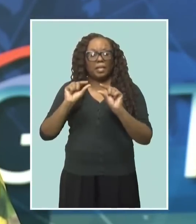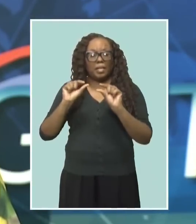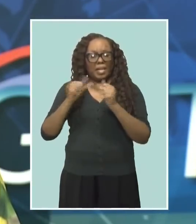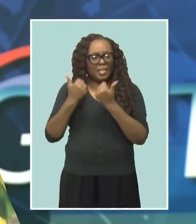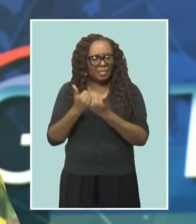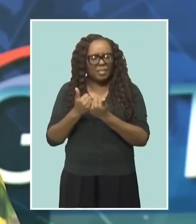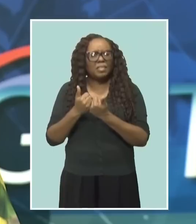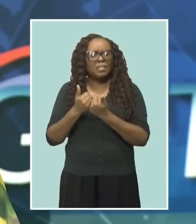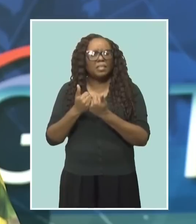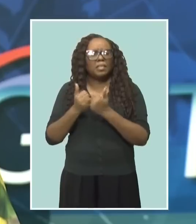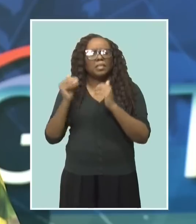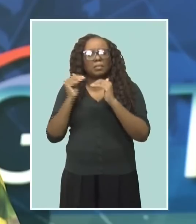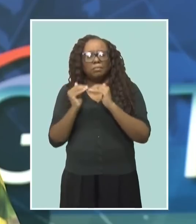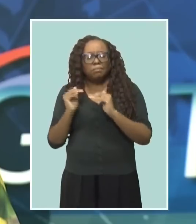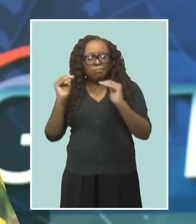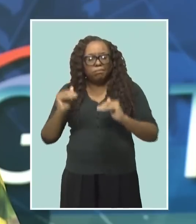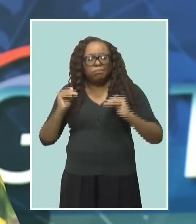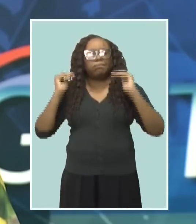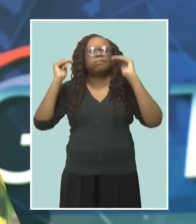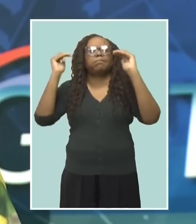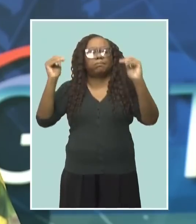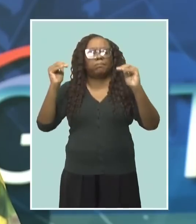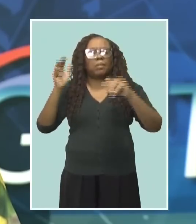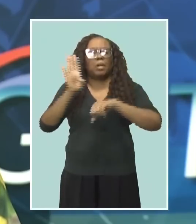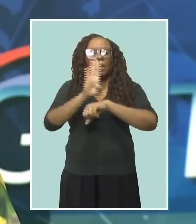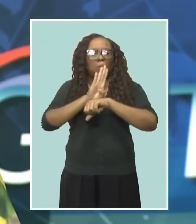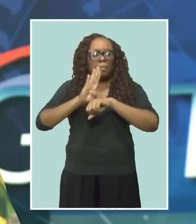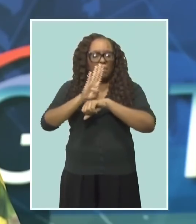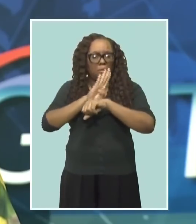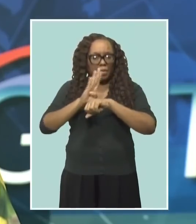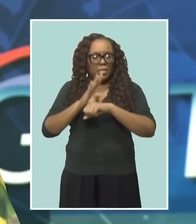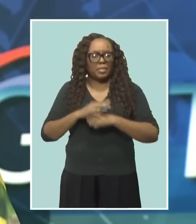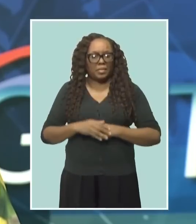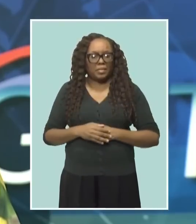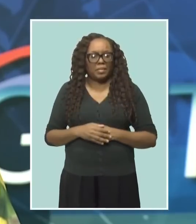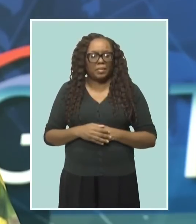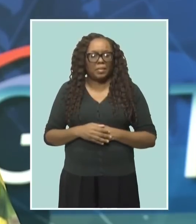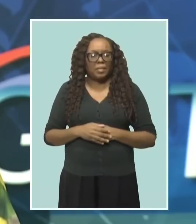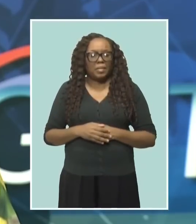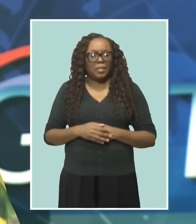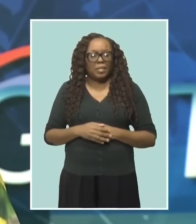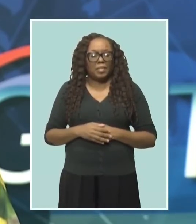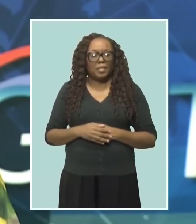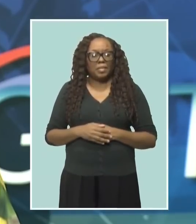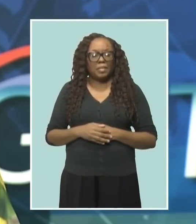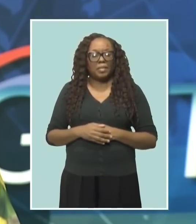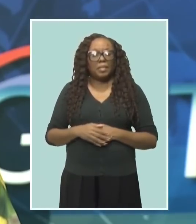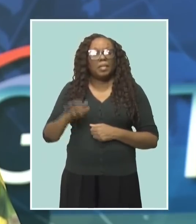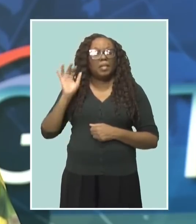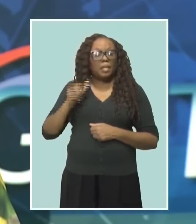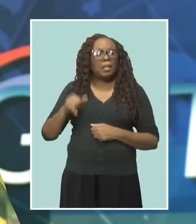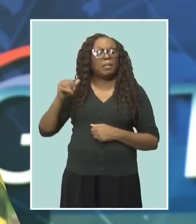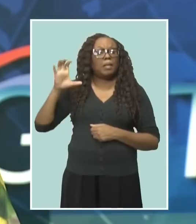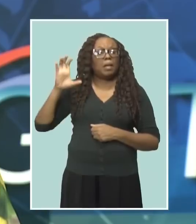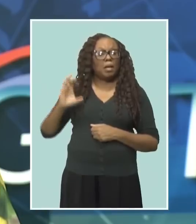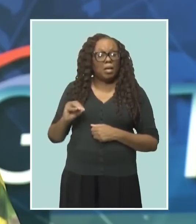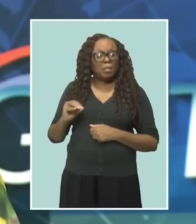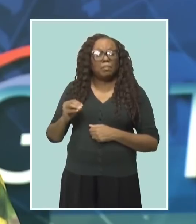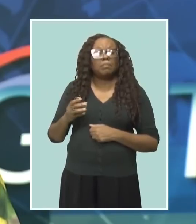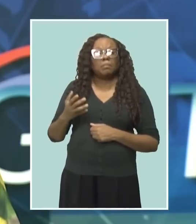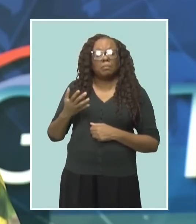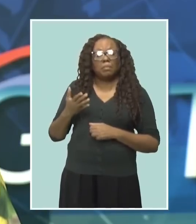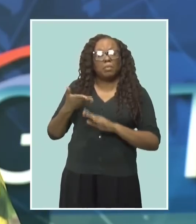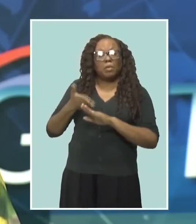been welcomed by economist Avinash Prasad. The island's long-term foreign country issuer default rating has moved to